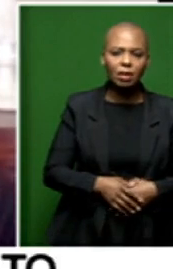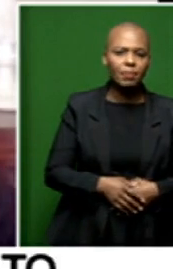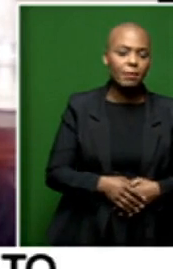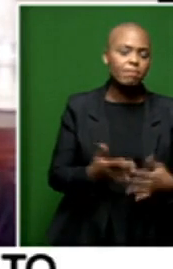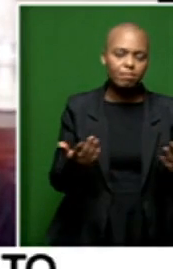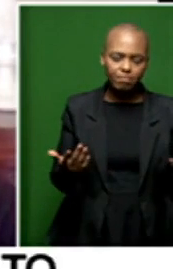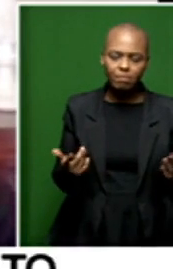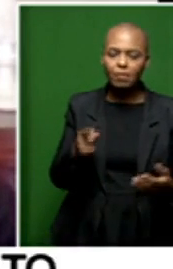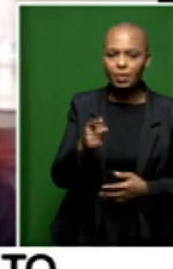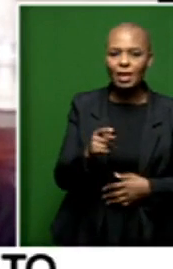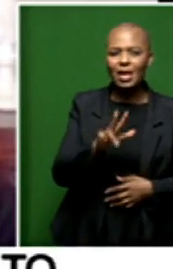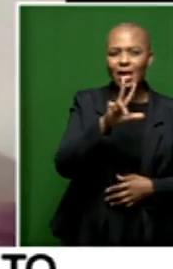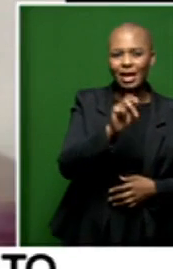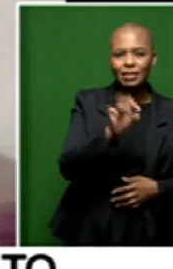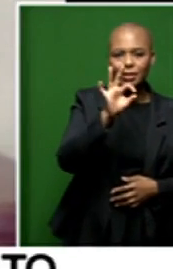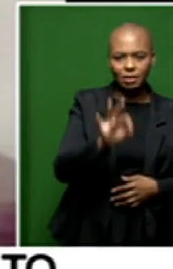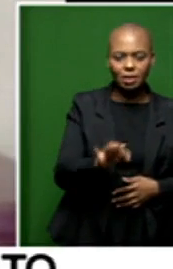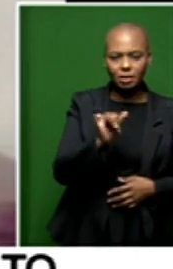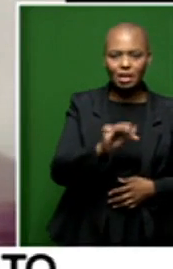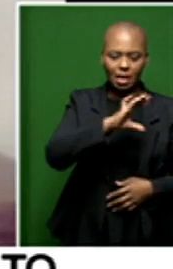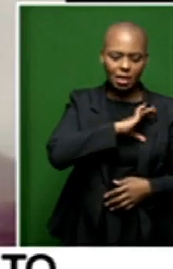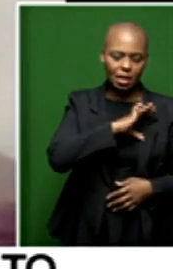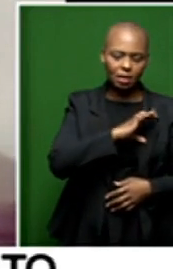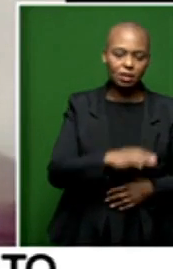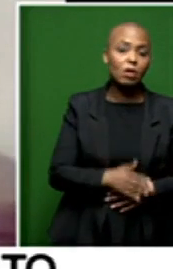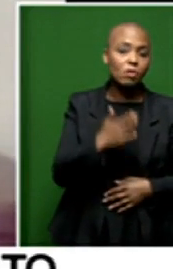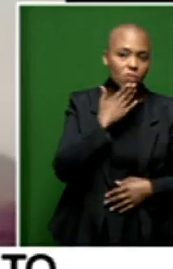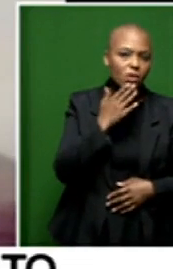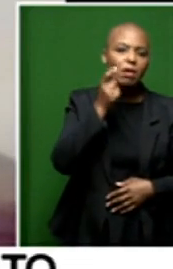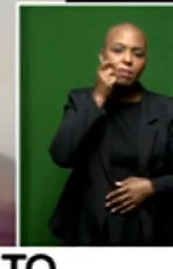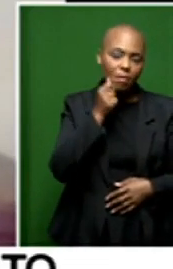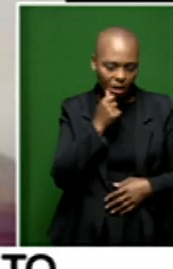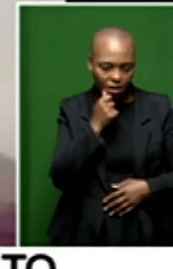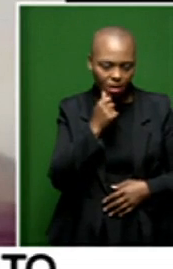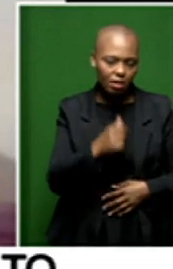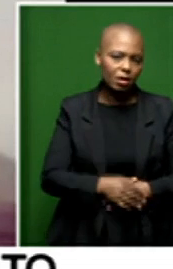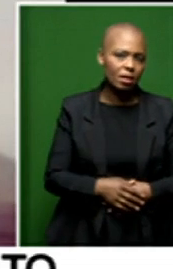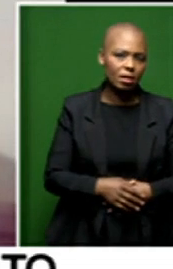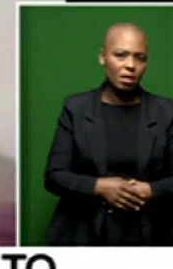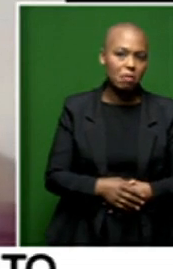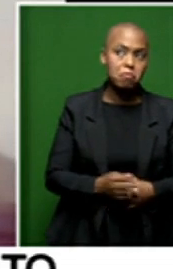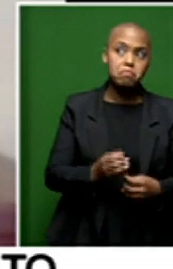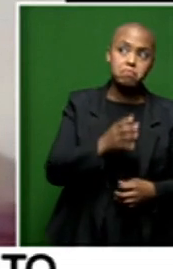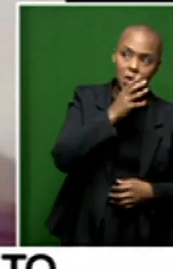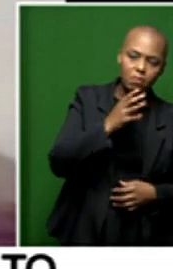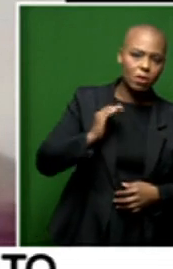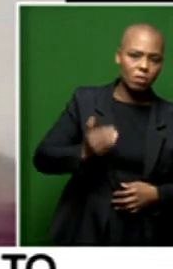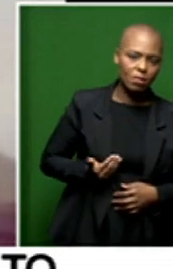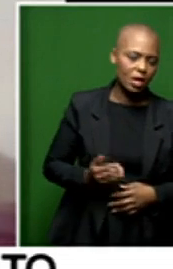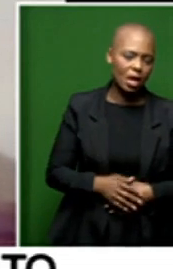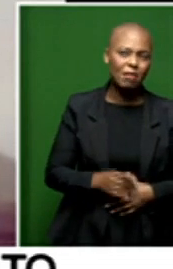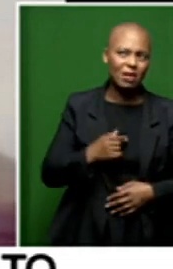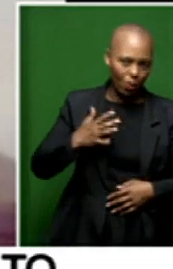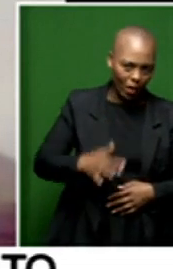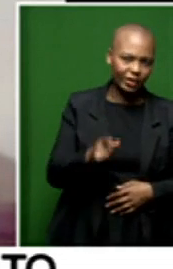Strangely enough, 80% of my clients are actually men. Okay. I don't have as many ladies as I would like to